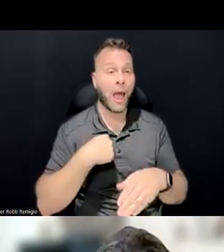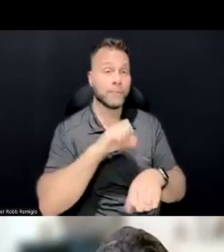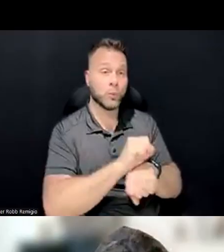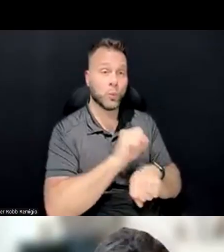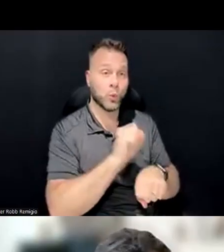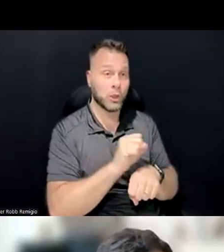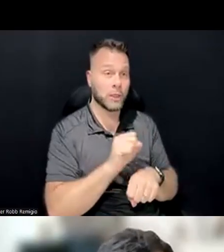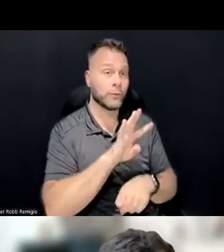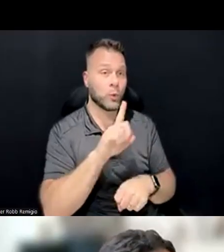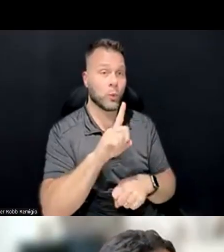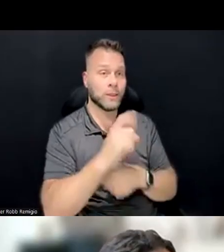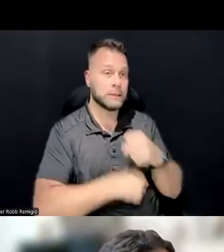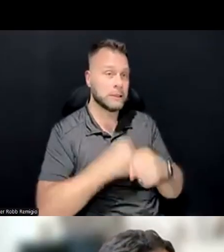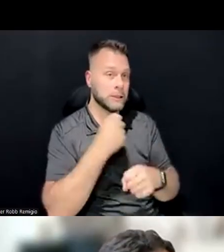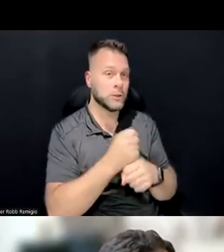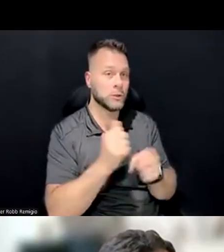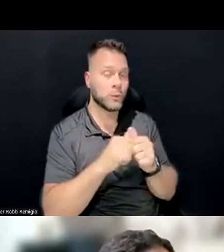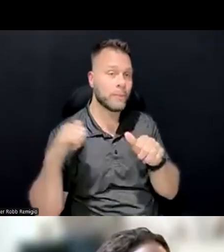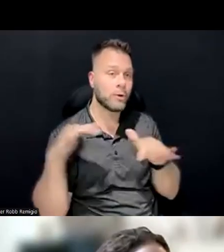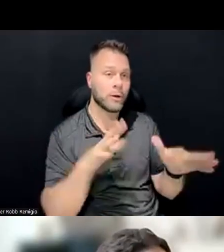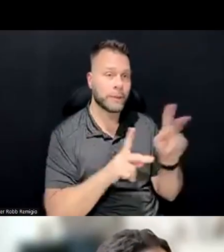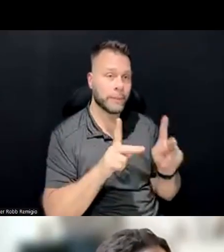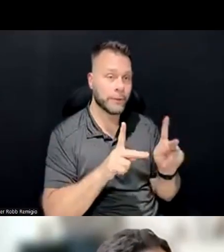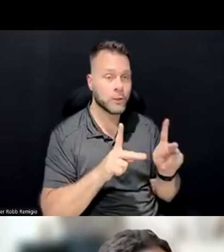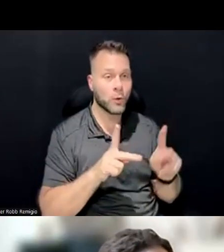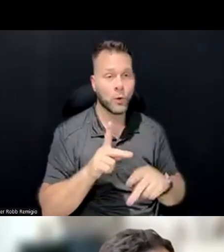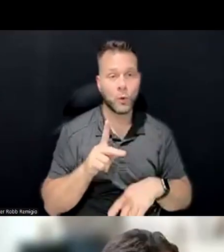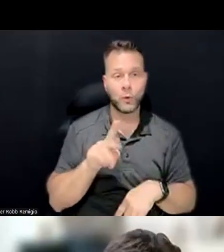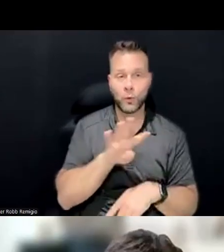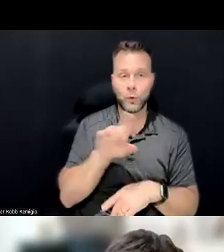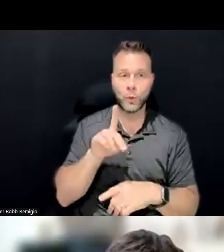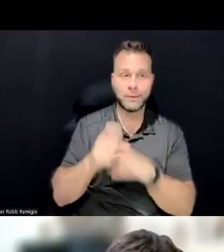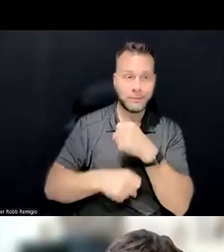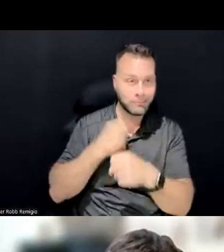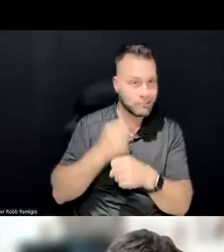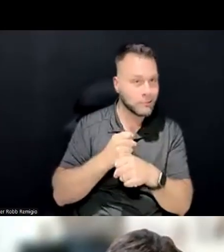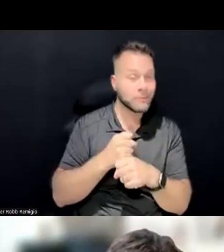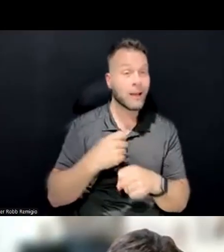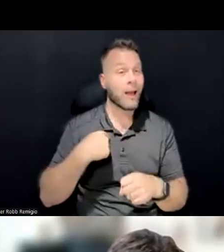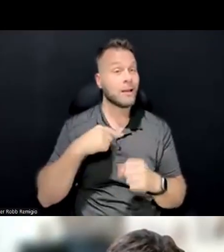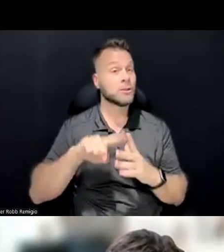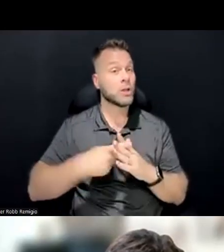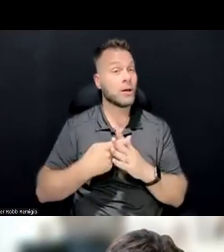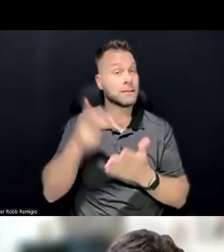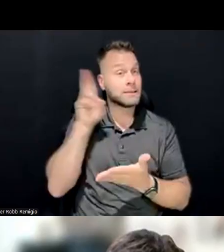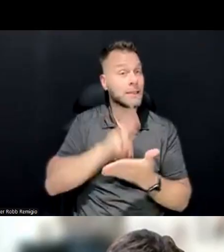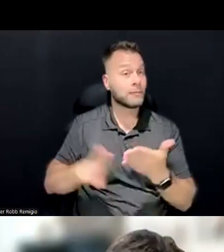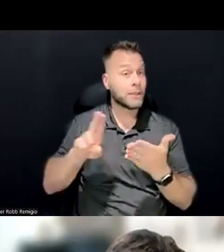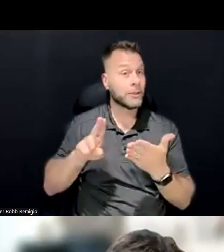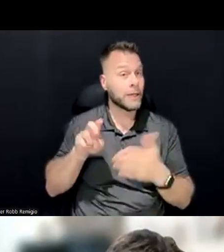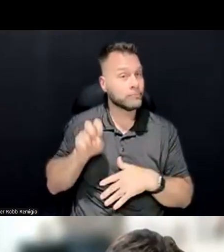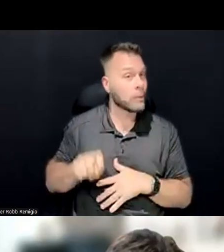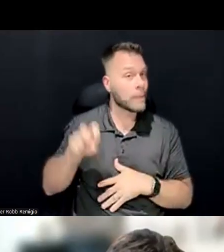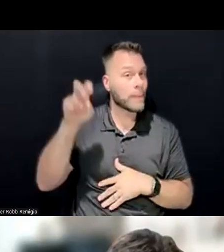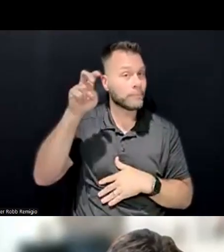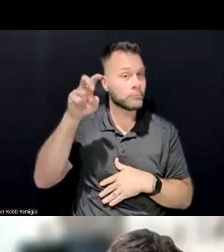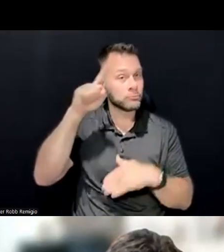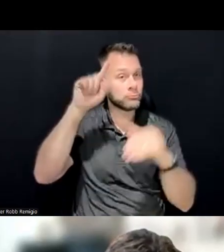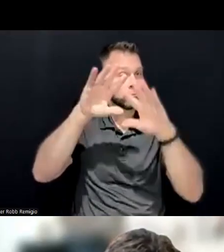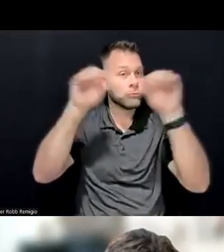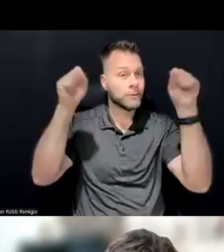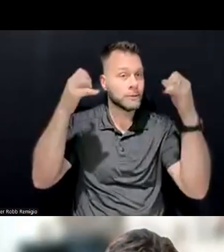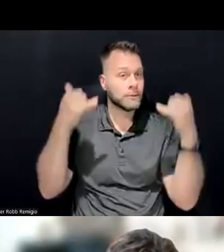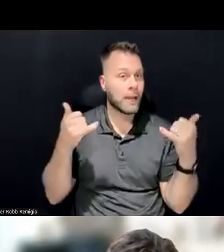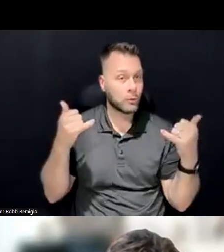here for 41 years, so I have a lot of experience. I've started as a secretary and I moved up to president. So to me, I think these